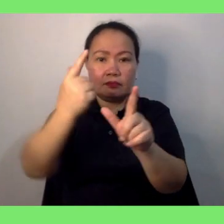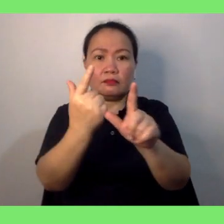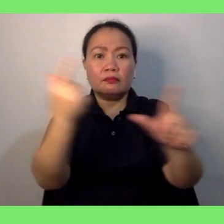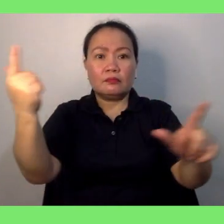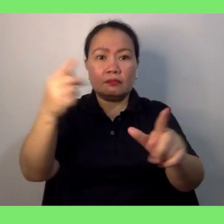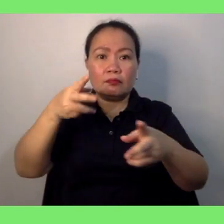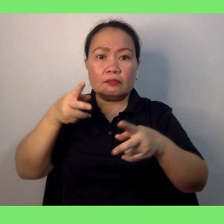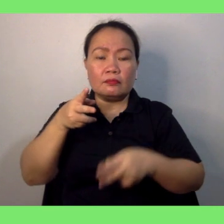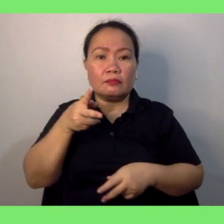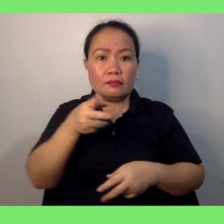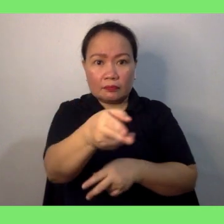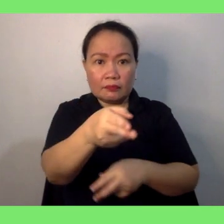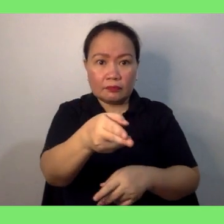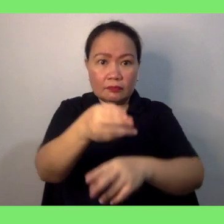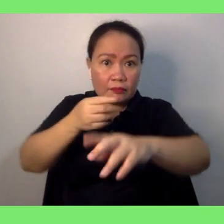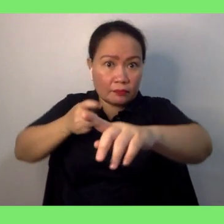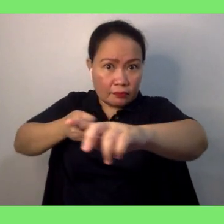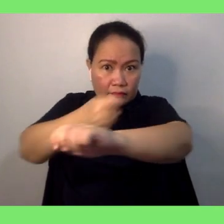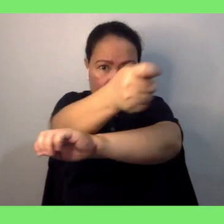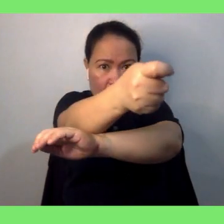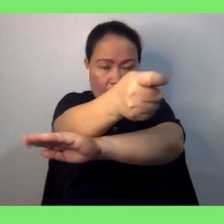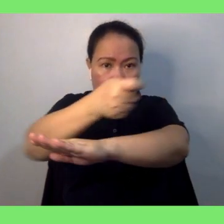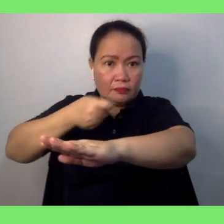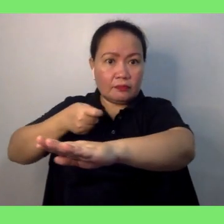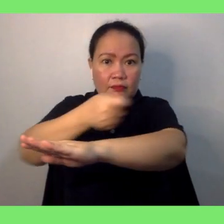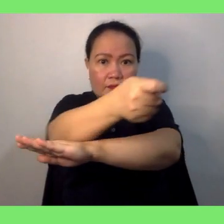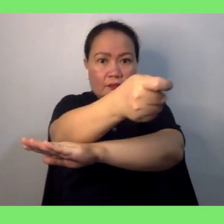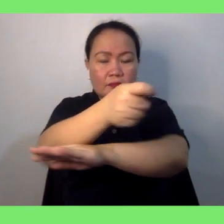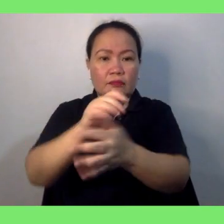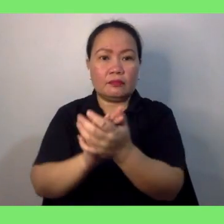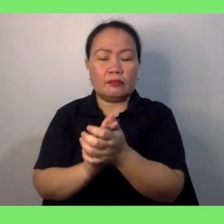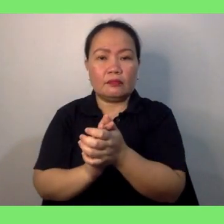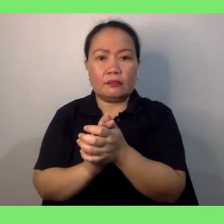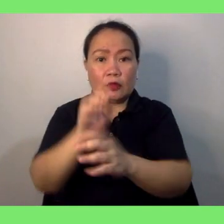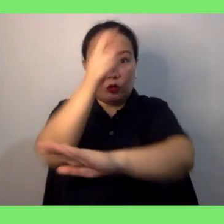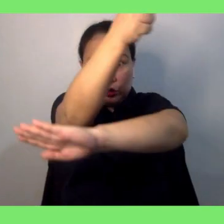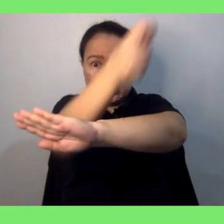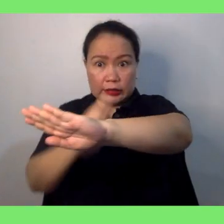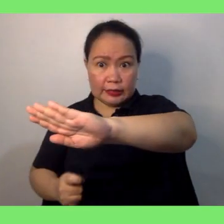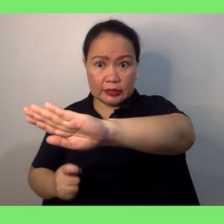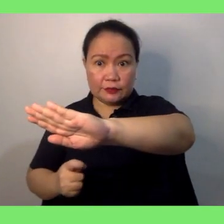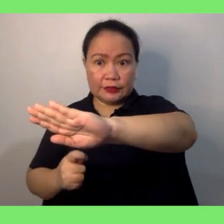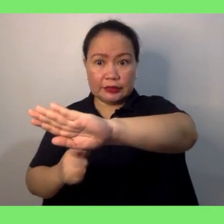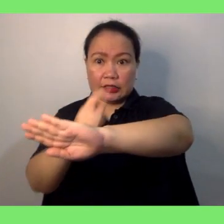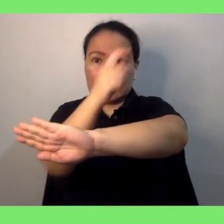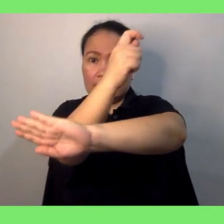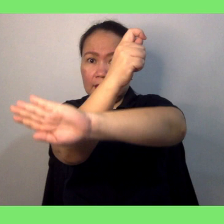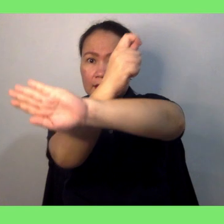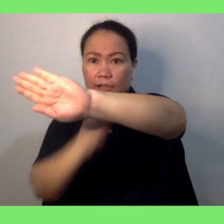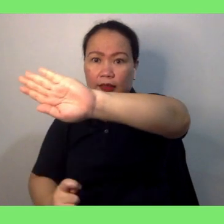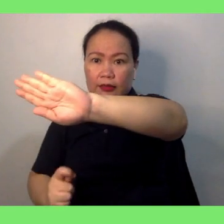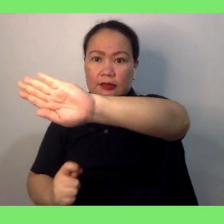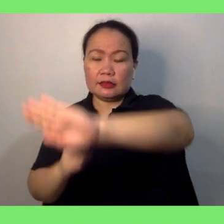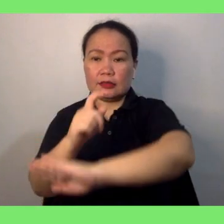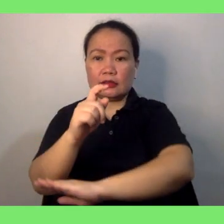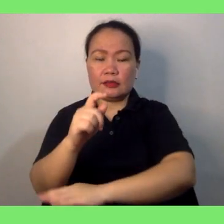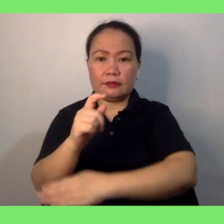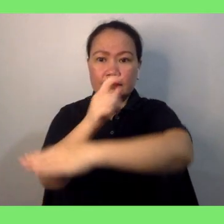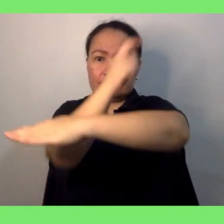cut by a transversal. So, there is something special. So, ito yung special na tinatawag natin kapag